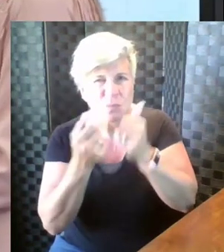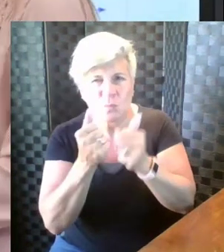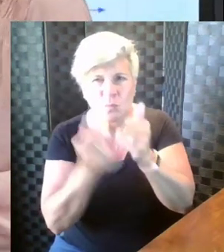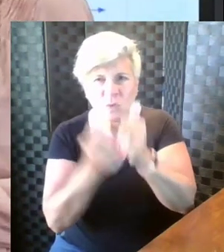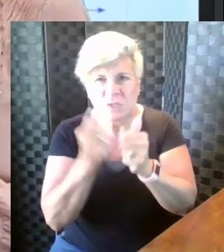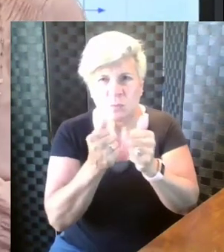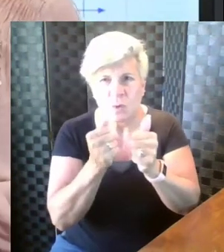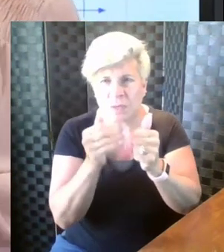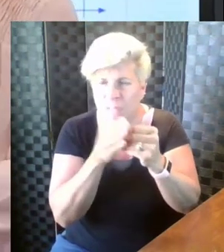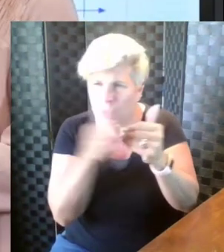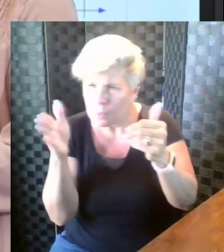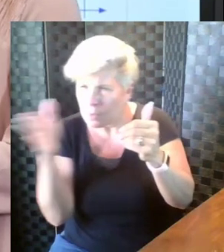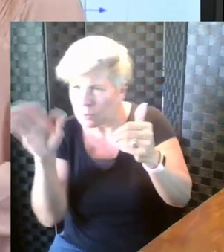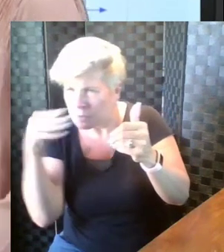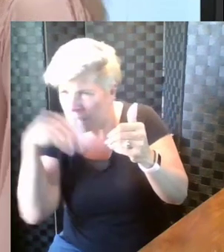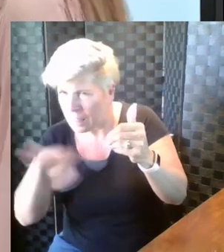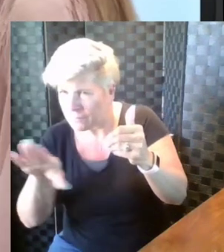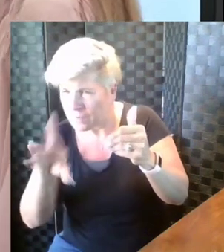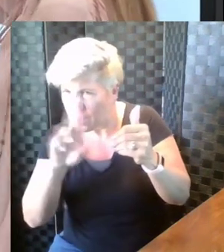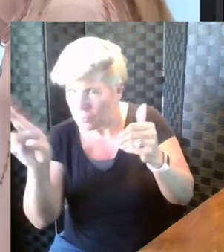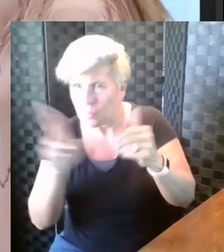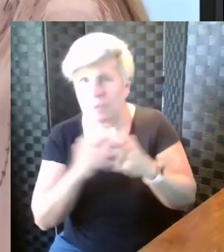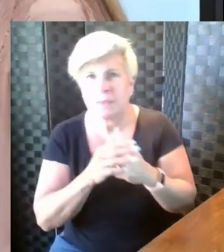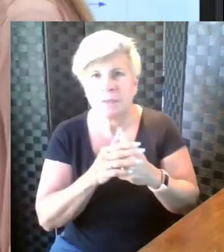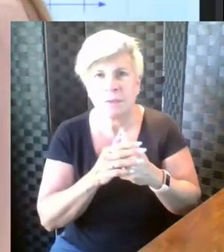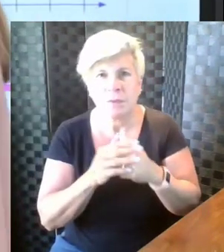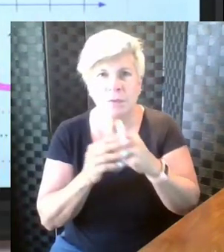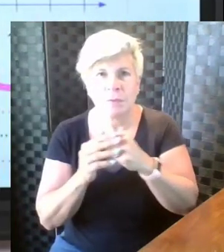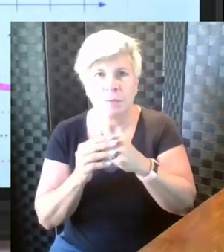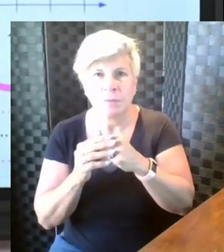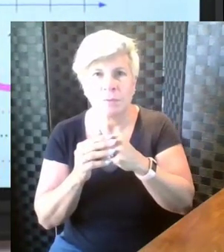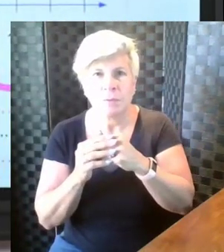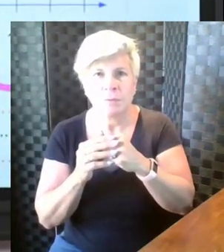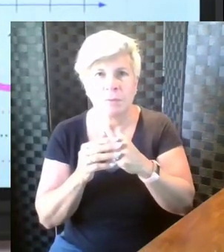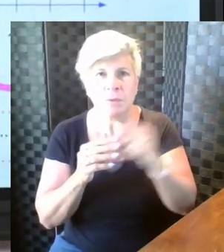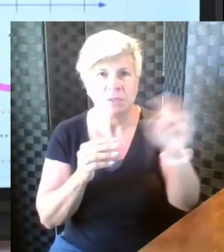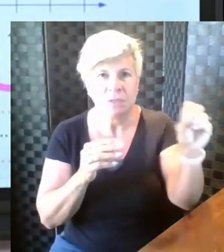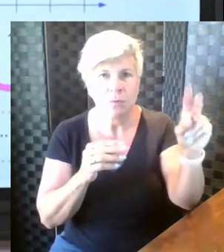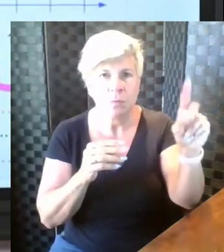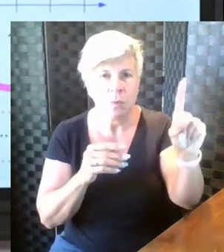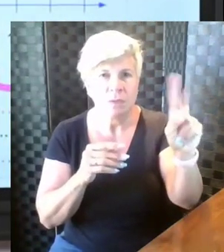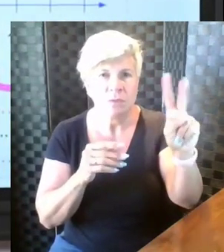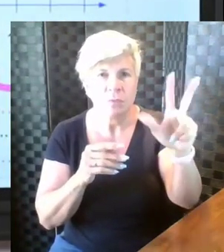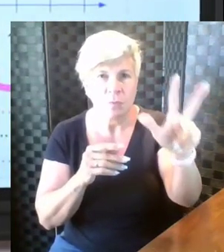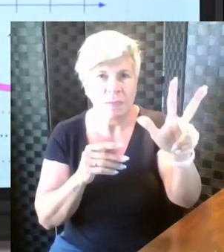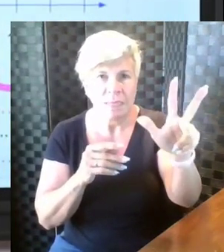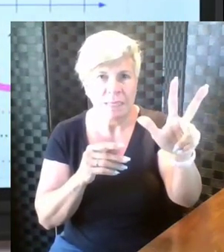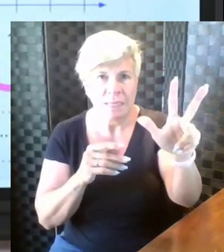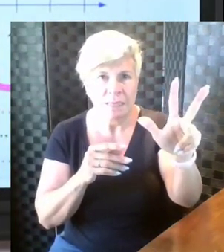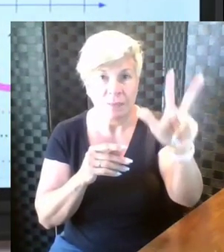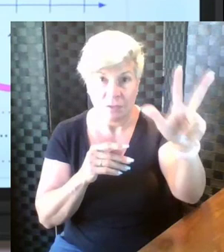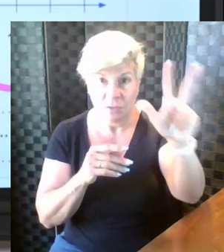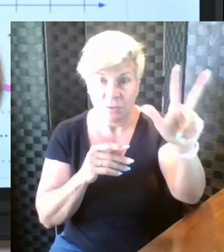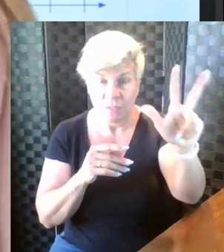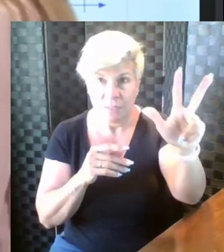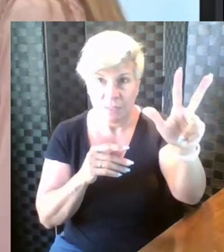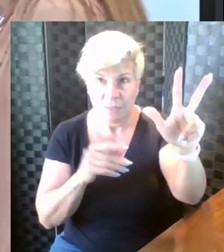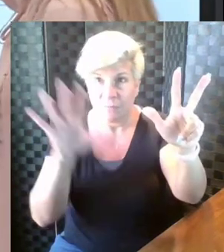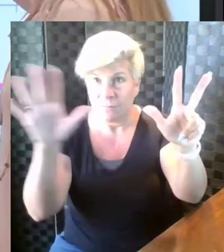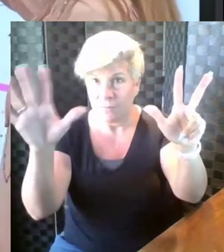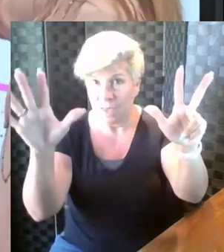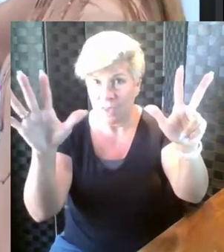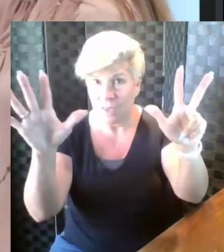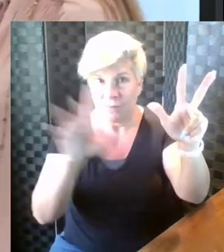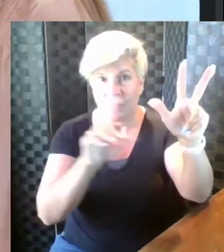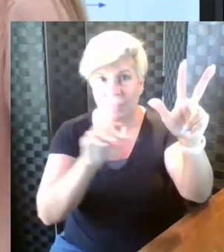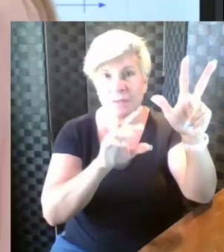bit closer to that elephant or on the right. So 3, 0, 1, 2, 3,